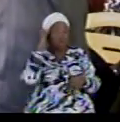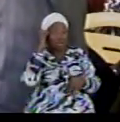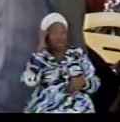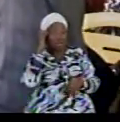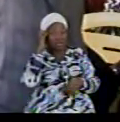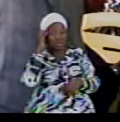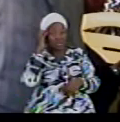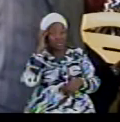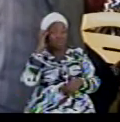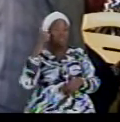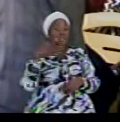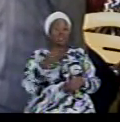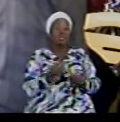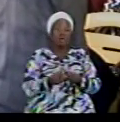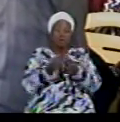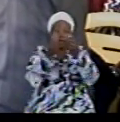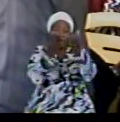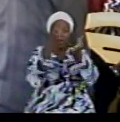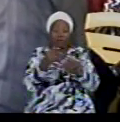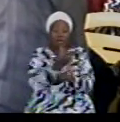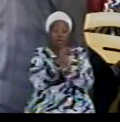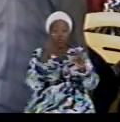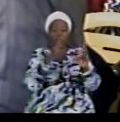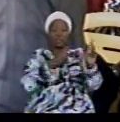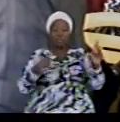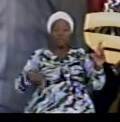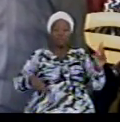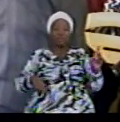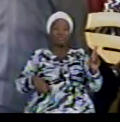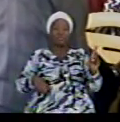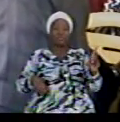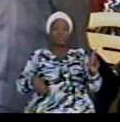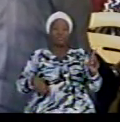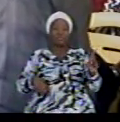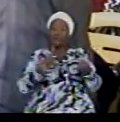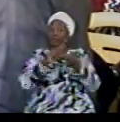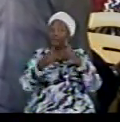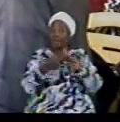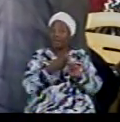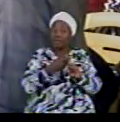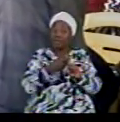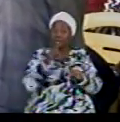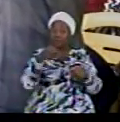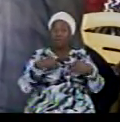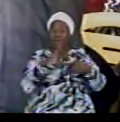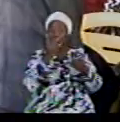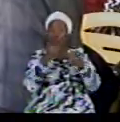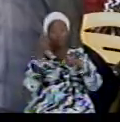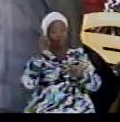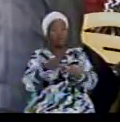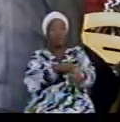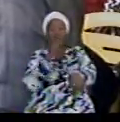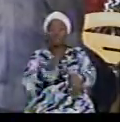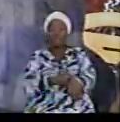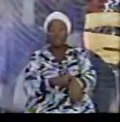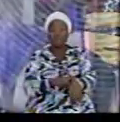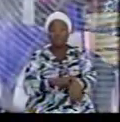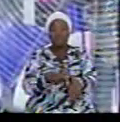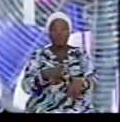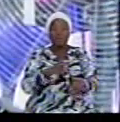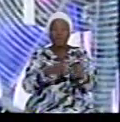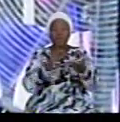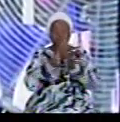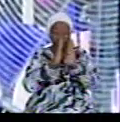the offer of the salvation of the Lord. Friend, you've been coming for a long time, but the peace